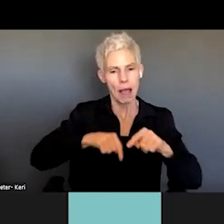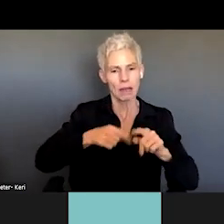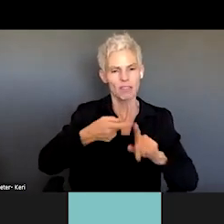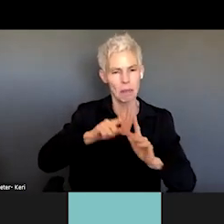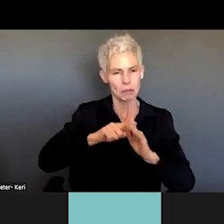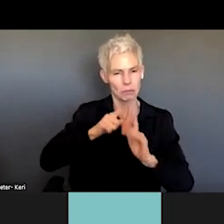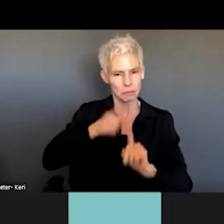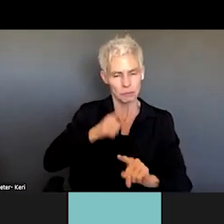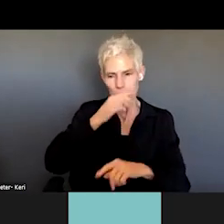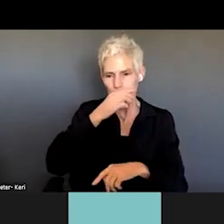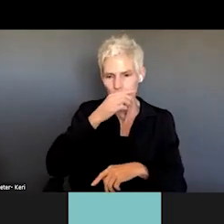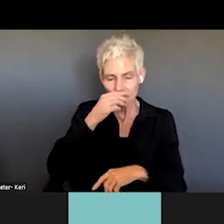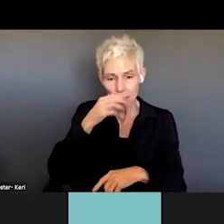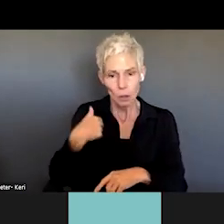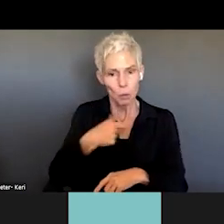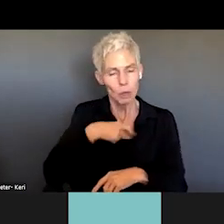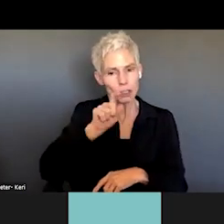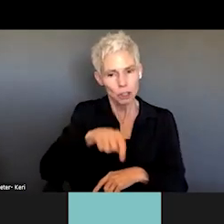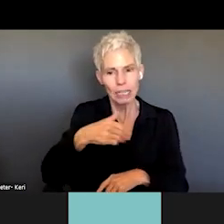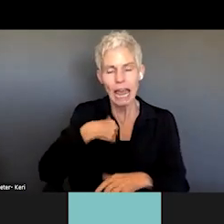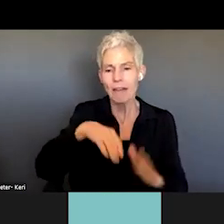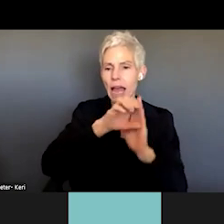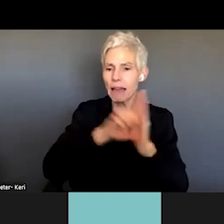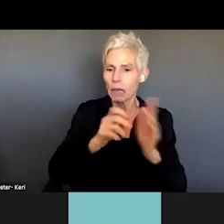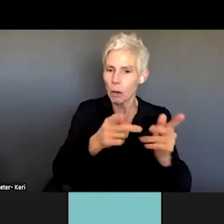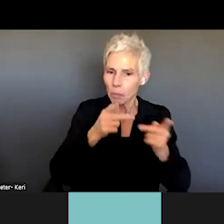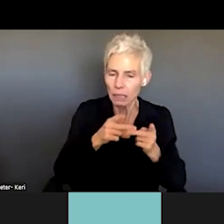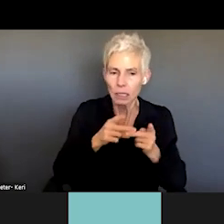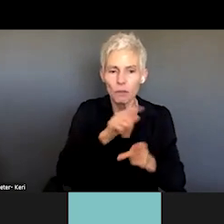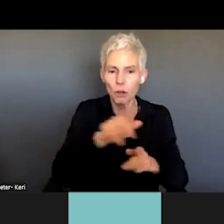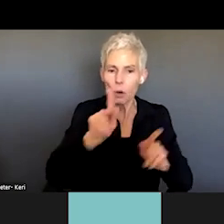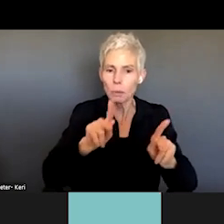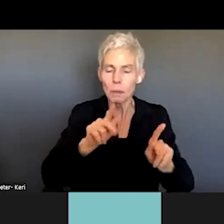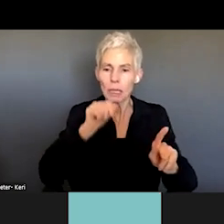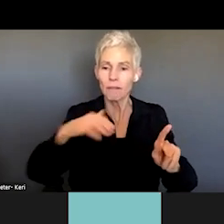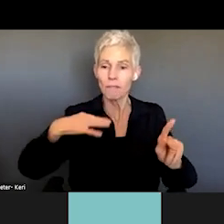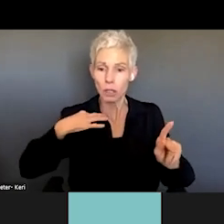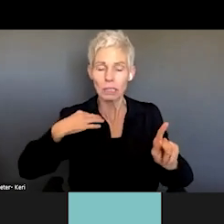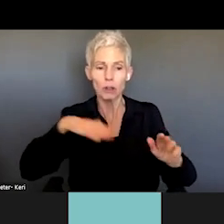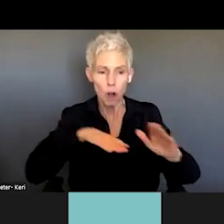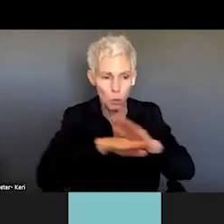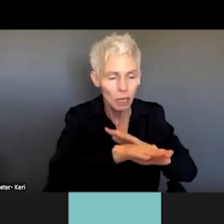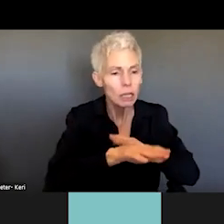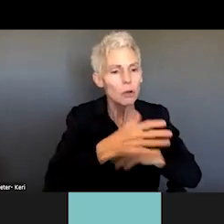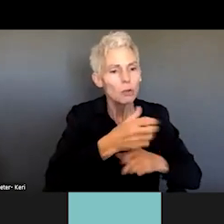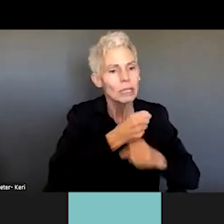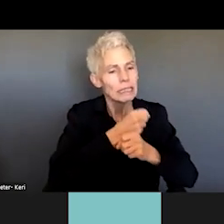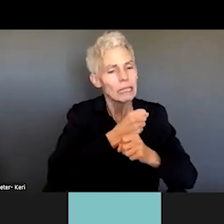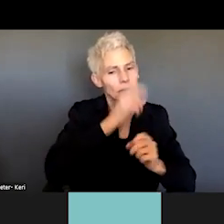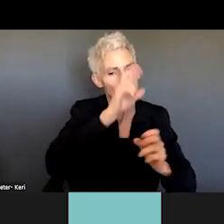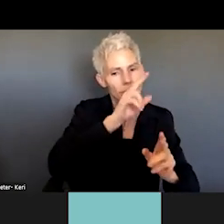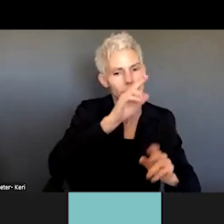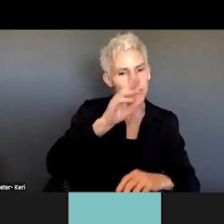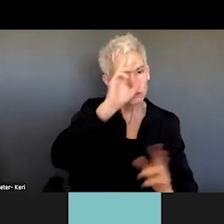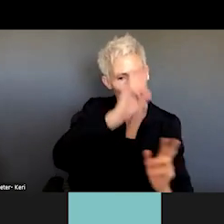is we should have ethical places for people who are voluntary to be able to receive dignity and care in a home-like environment. We should